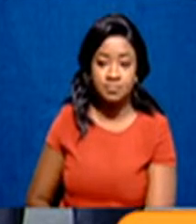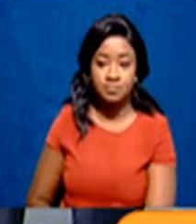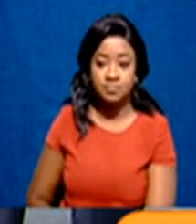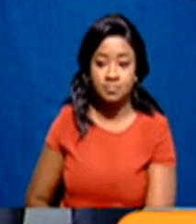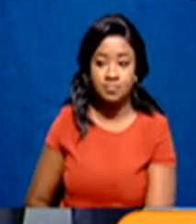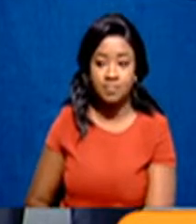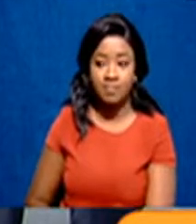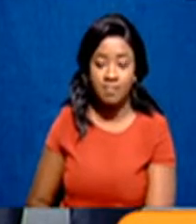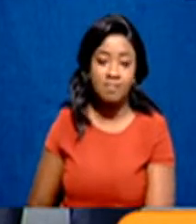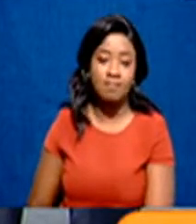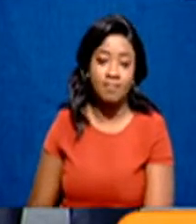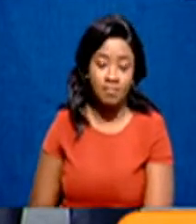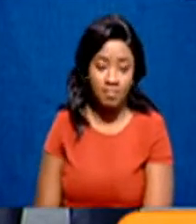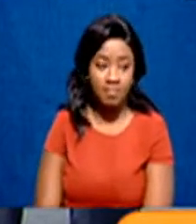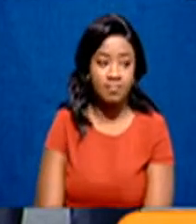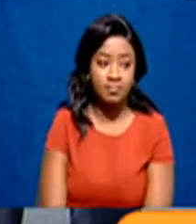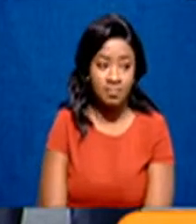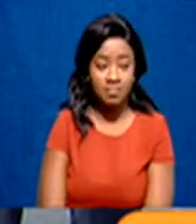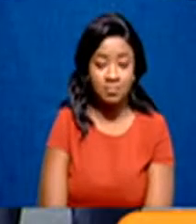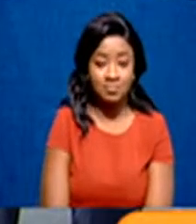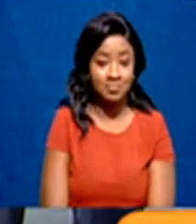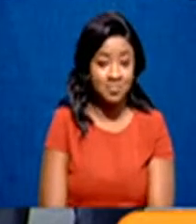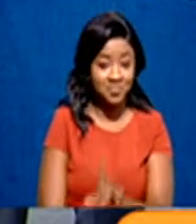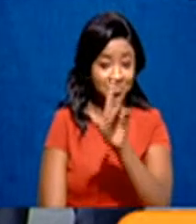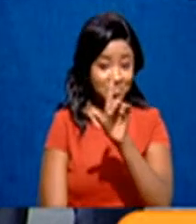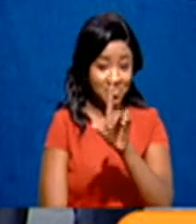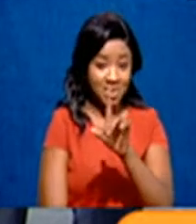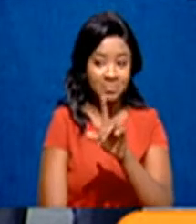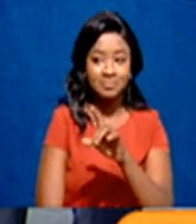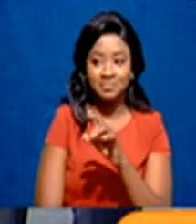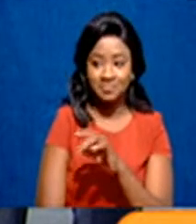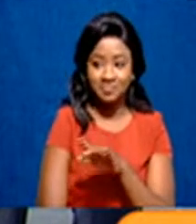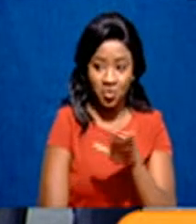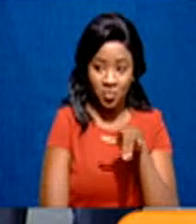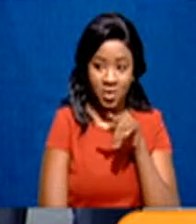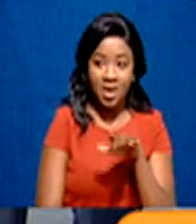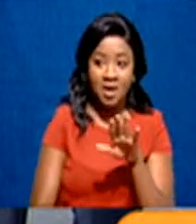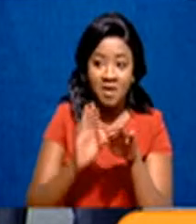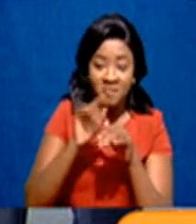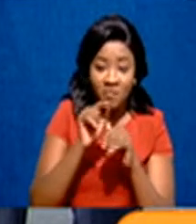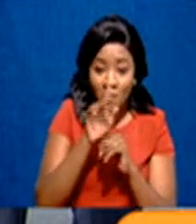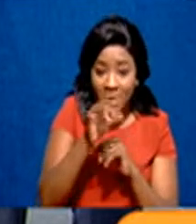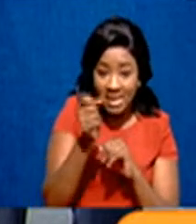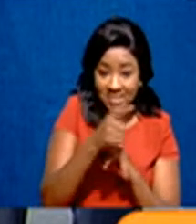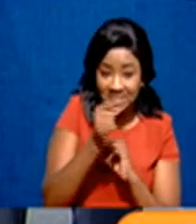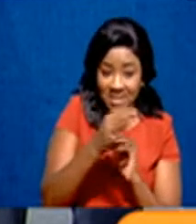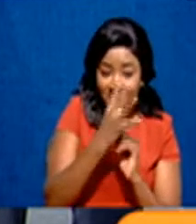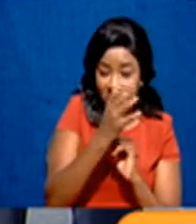currently 1,000 shillings. Now, this is where it gets a bit interesting now. From 45,000